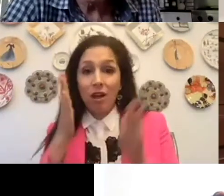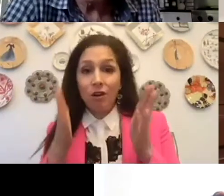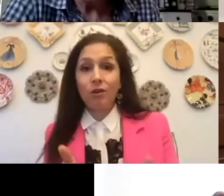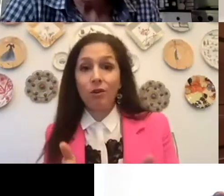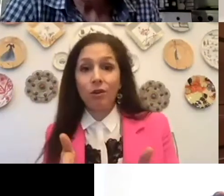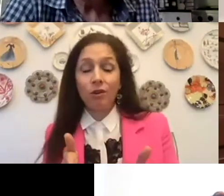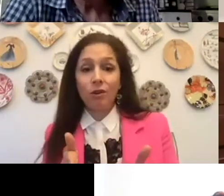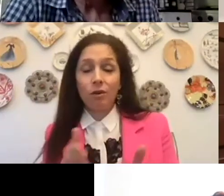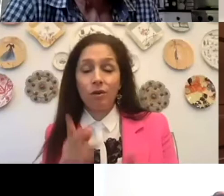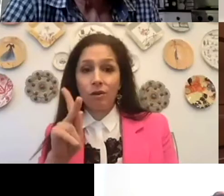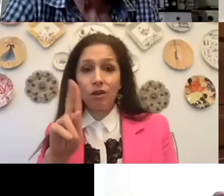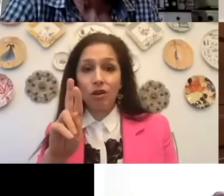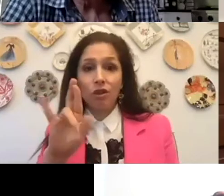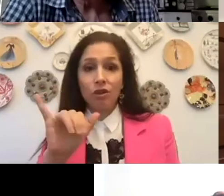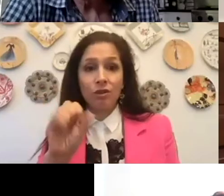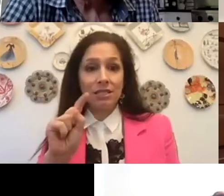ways,